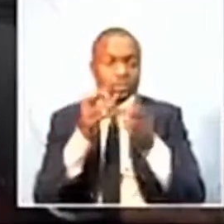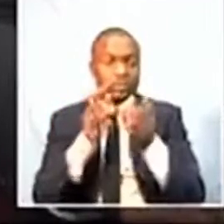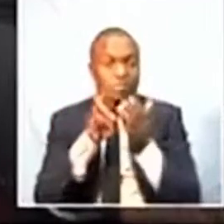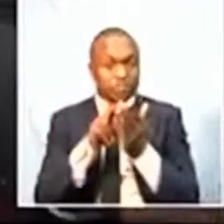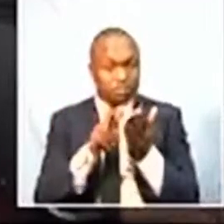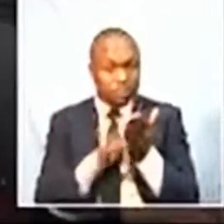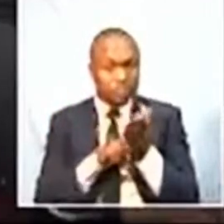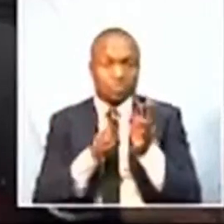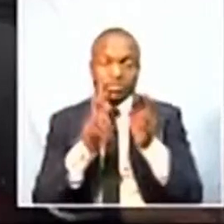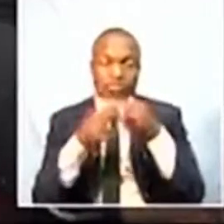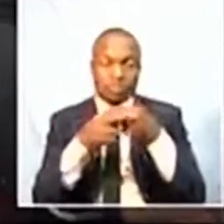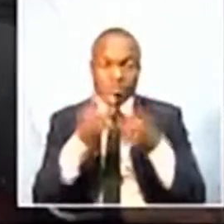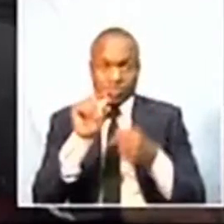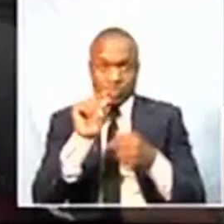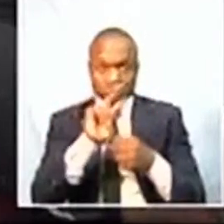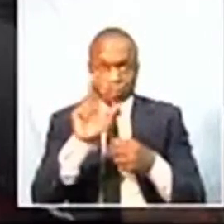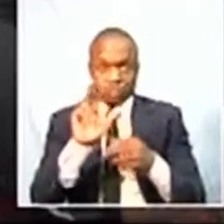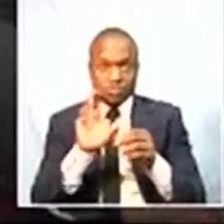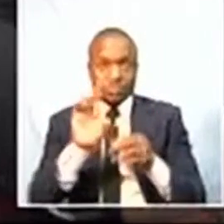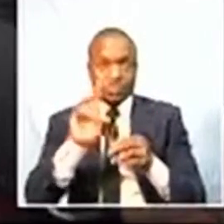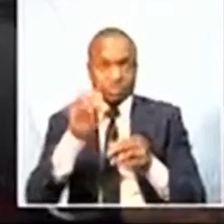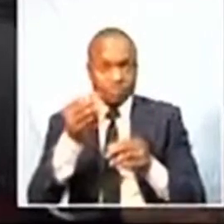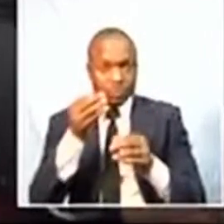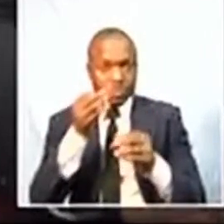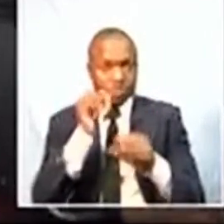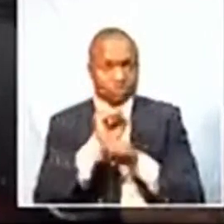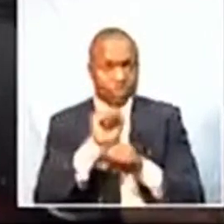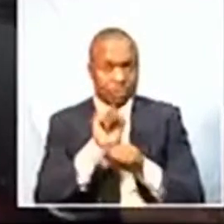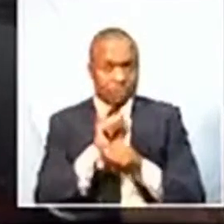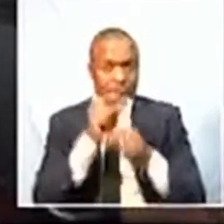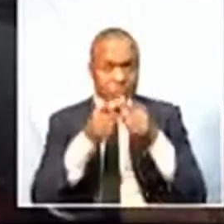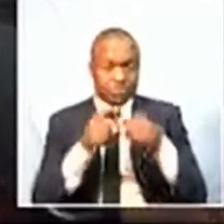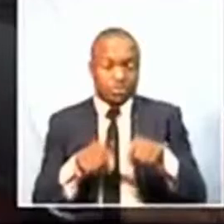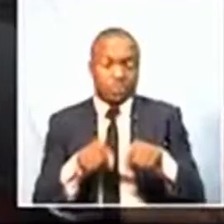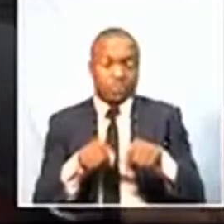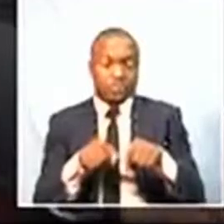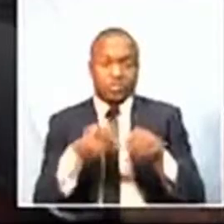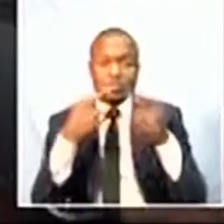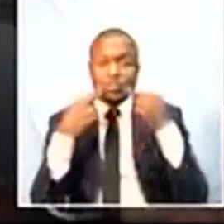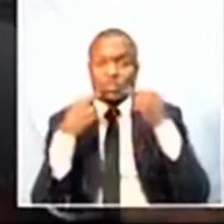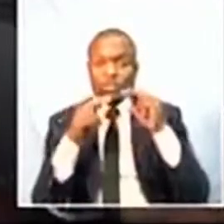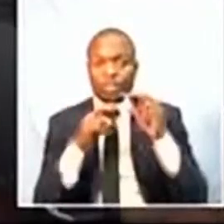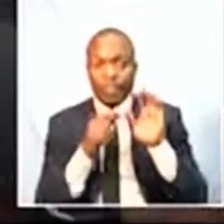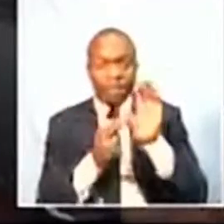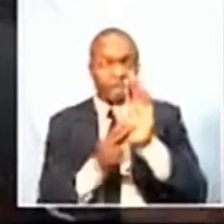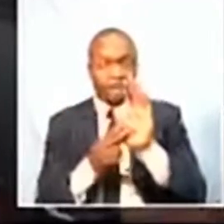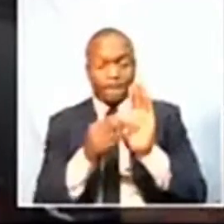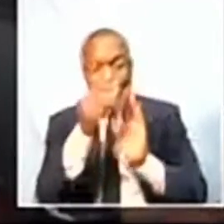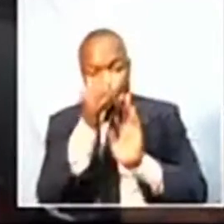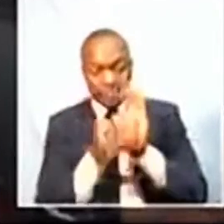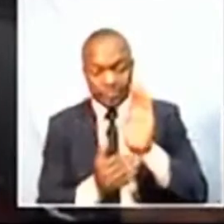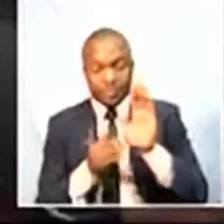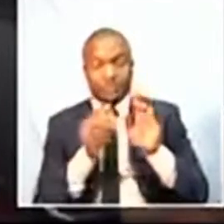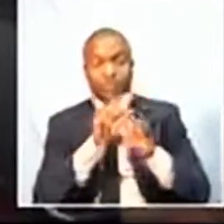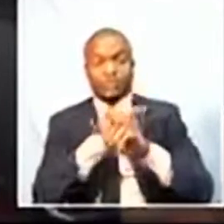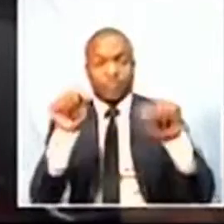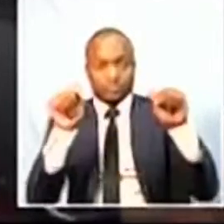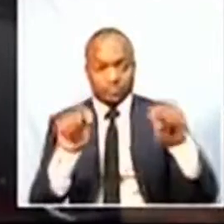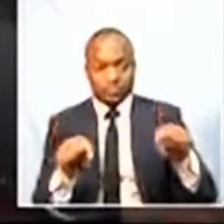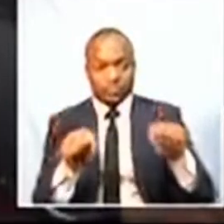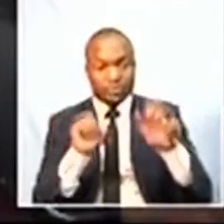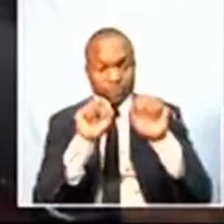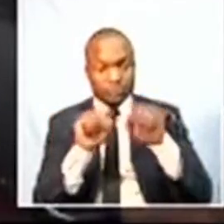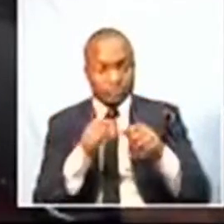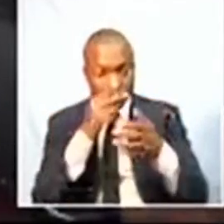a reconciliation of the 2023 CDF performance was undertaken and the results are as shown in the table below. Refer